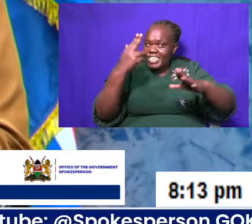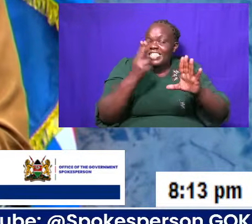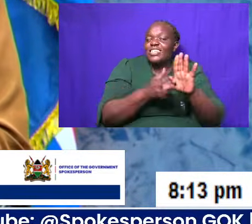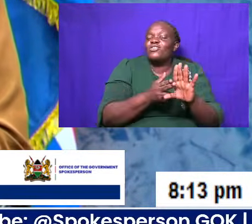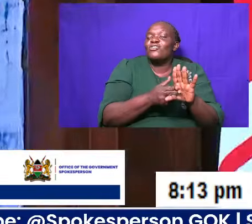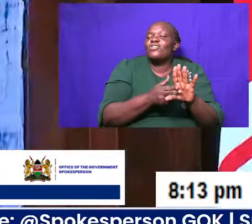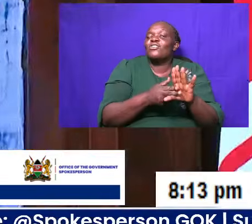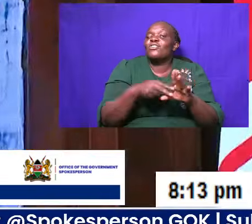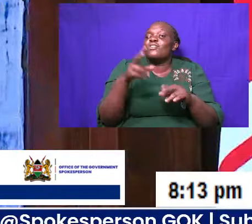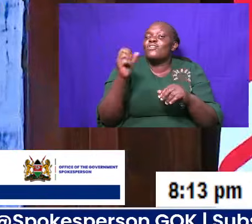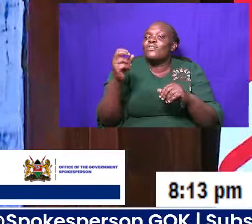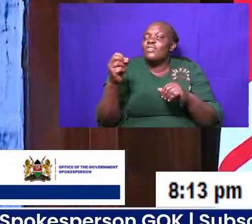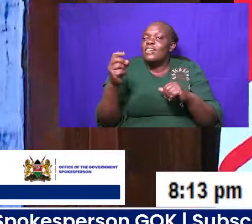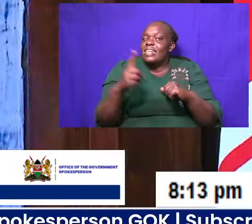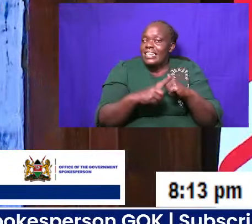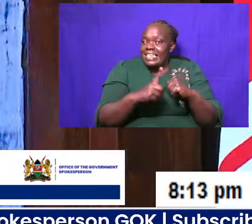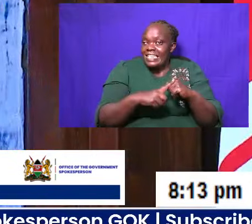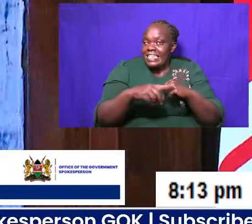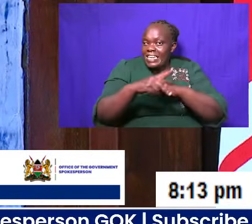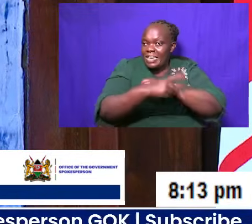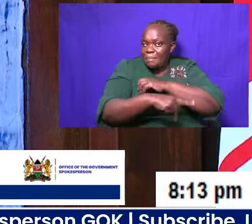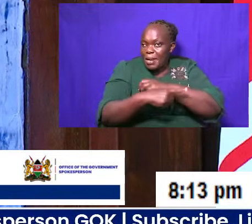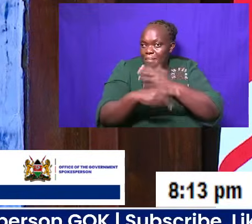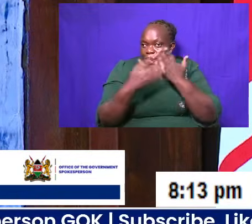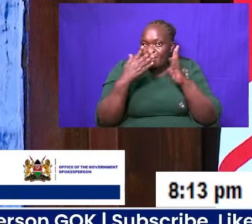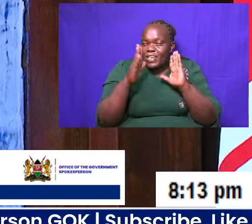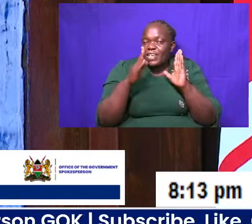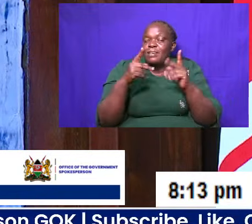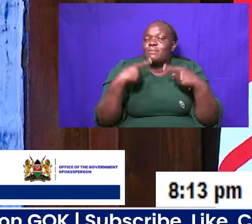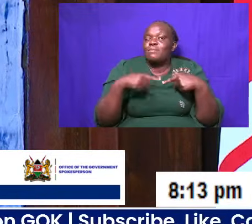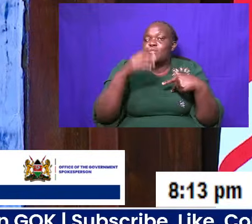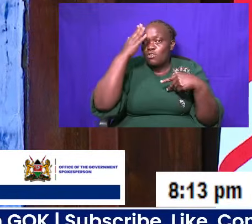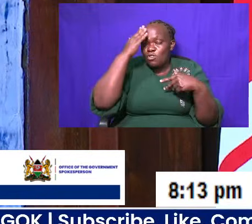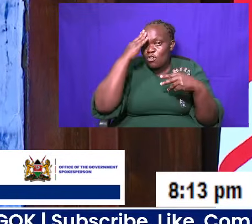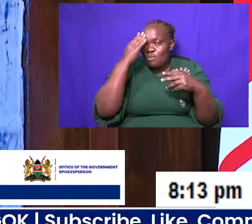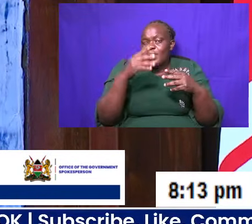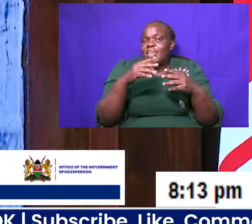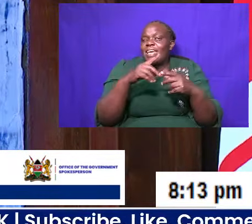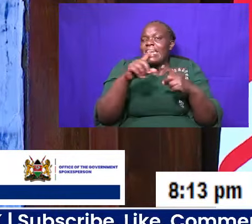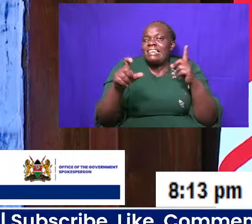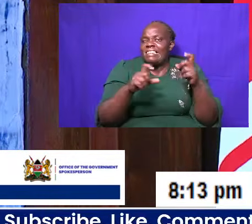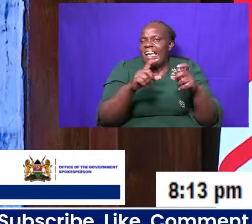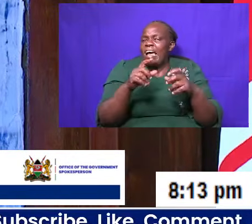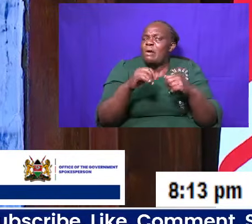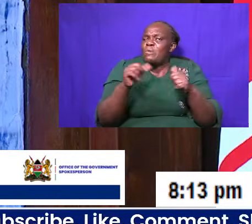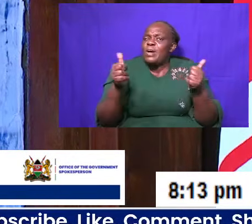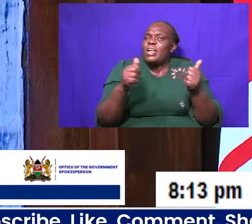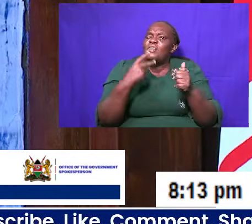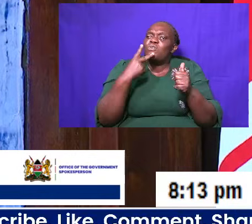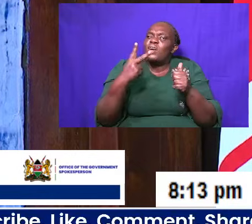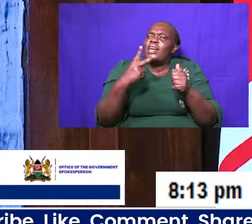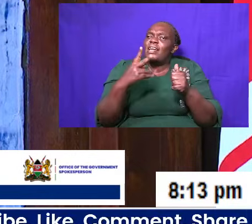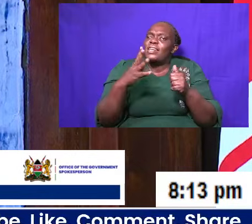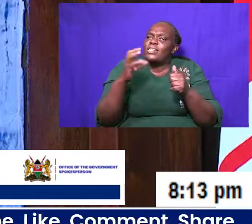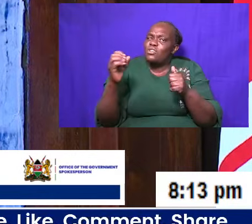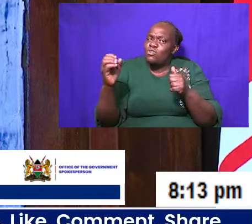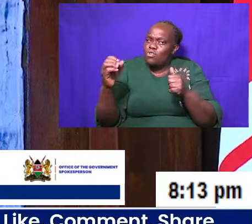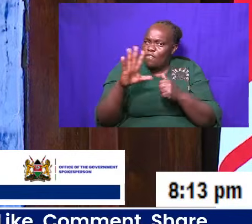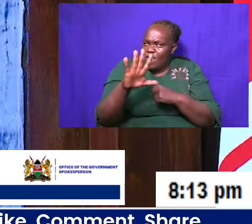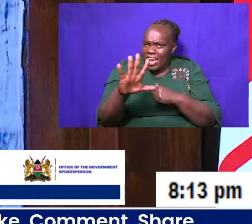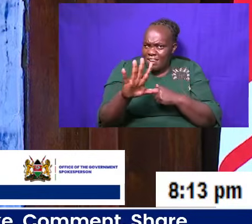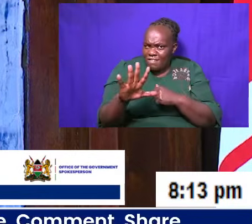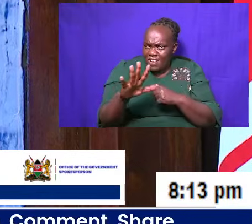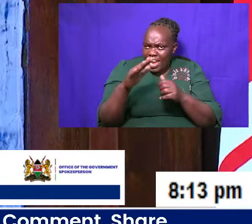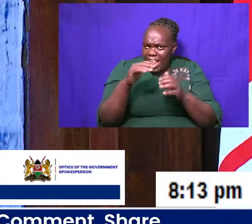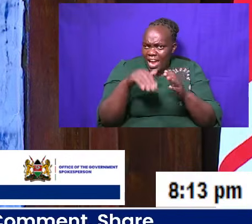in the year 2002. Yes. And what people know is that I didn't do very well. Okay. I got 235 marks. Are you serious? Out of 500? Out